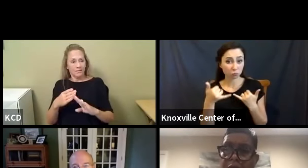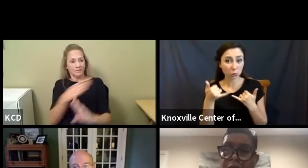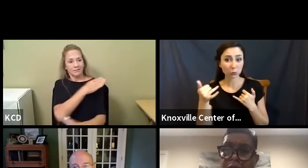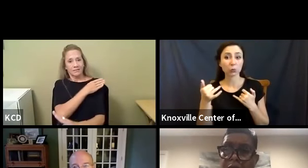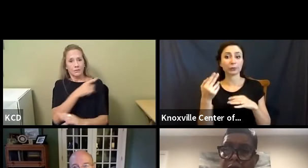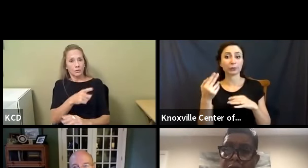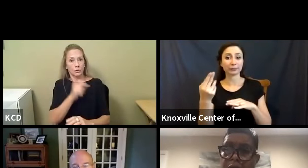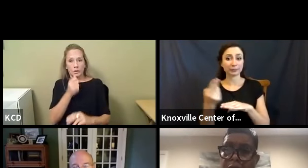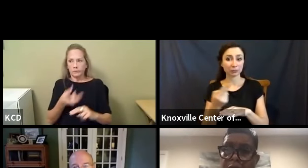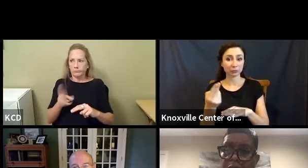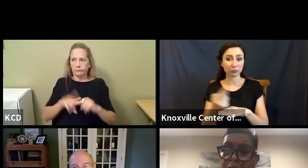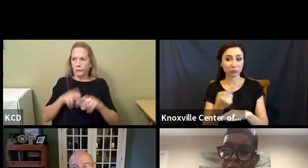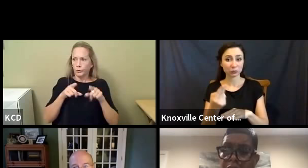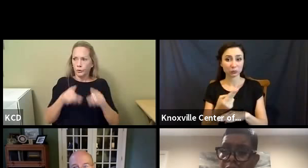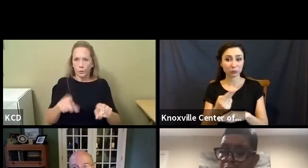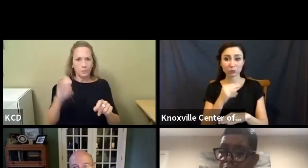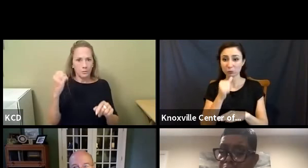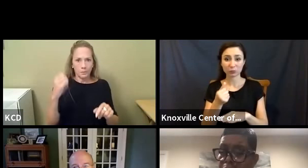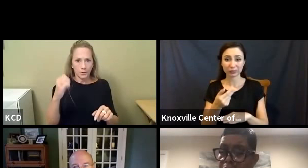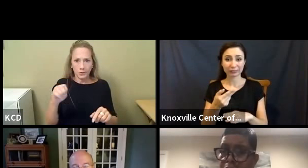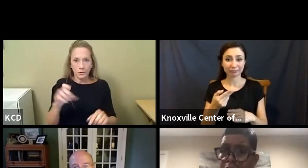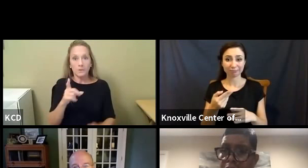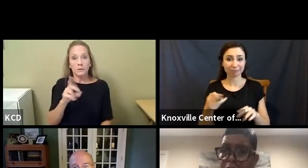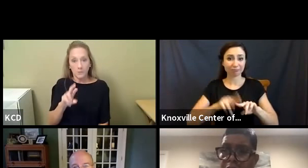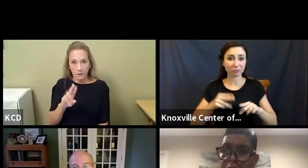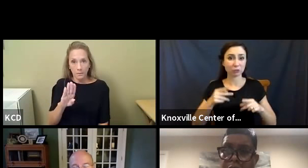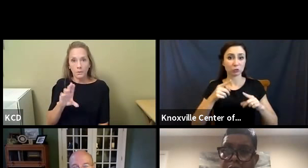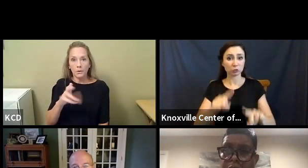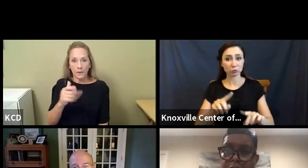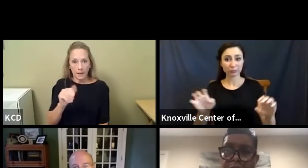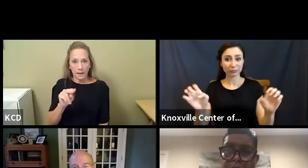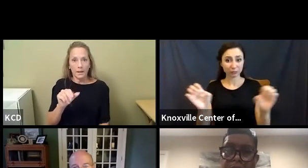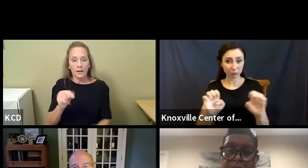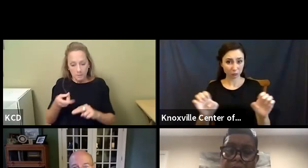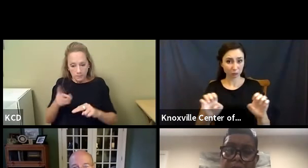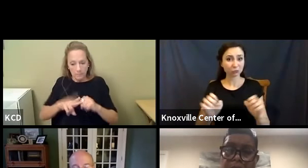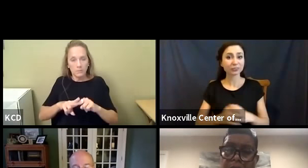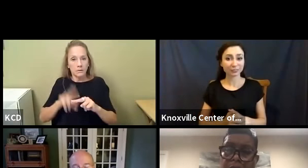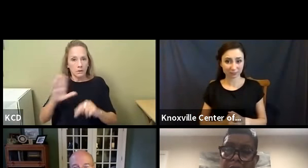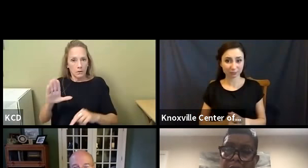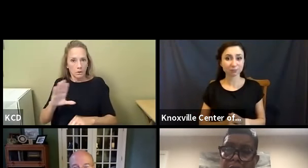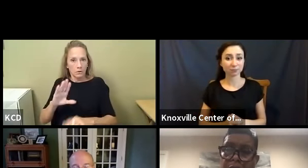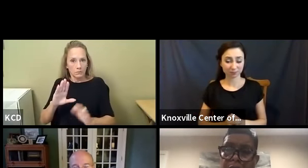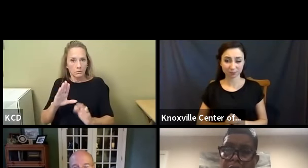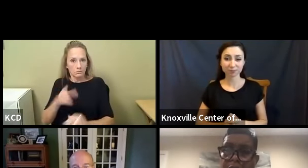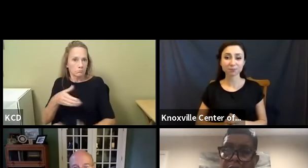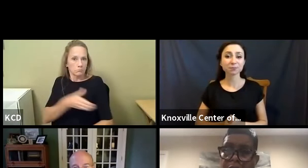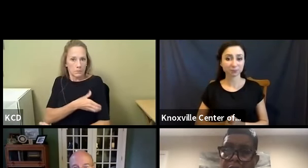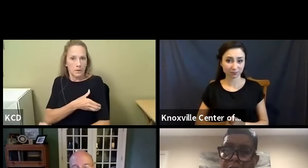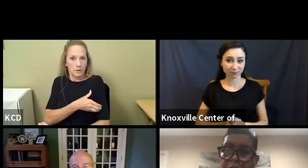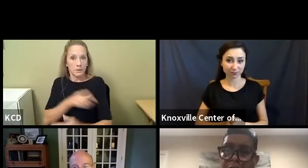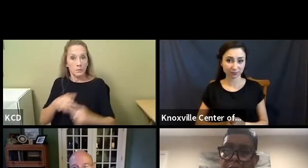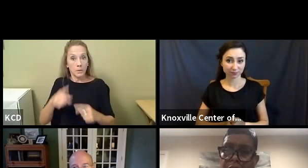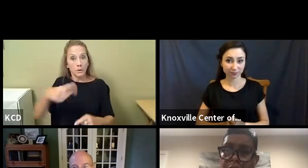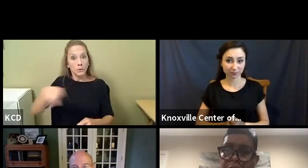gain those in an emergency. Dr. Buchanan did. But for the Board of Health, your powers